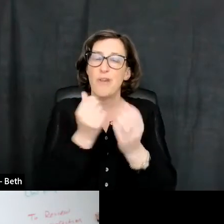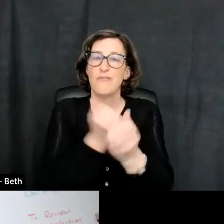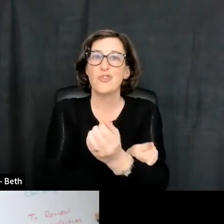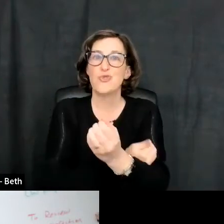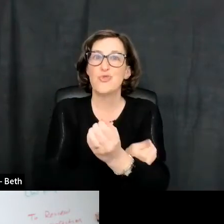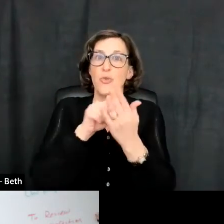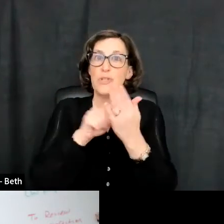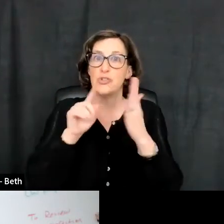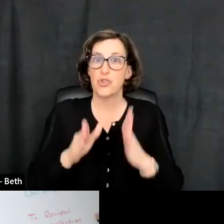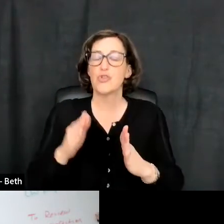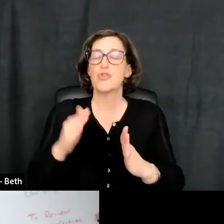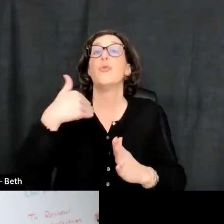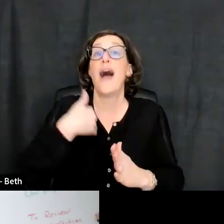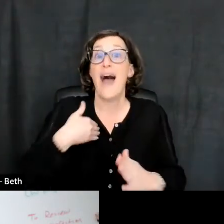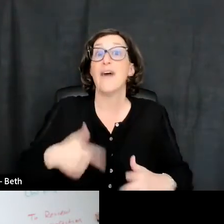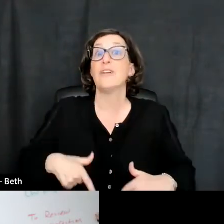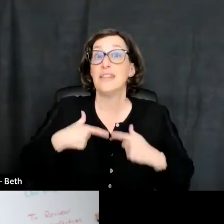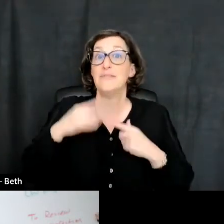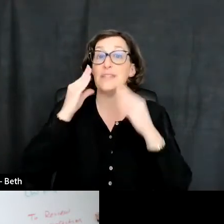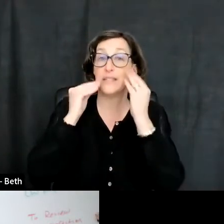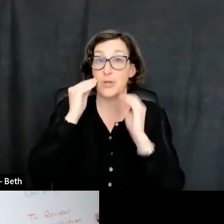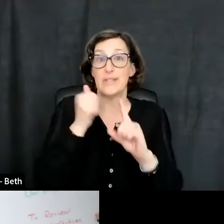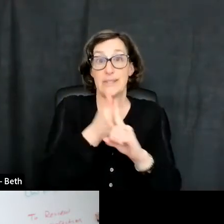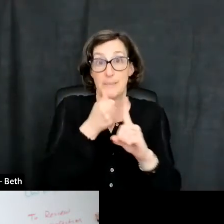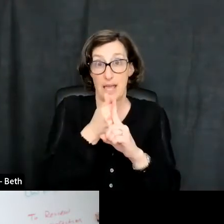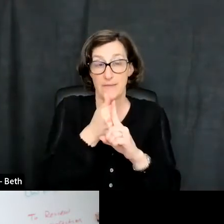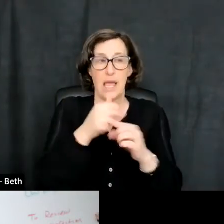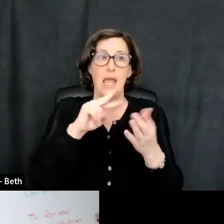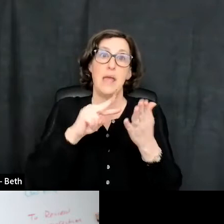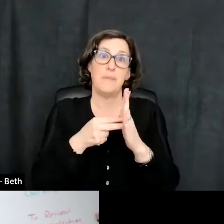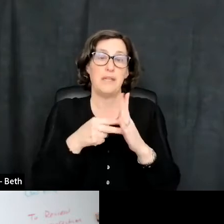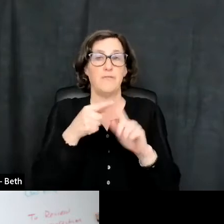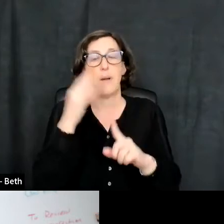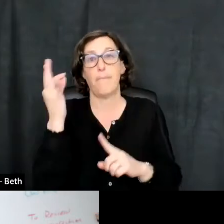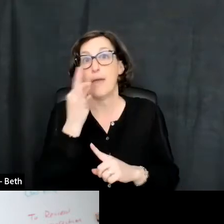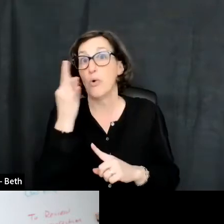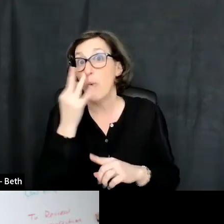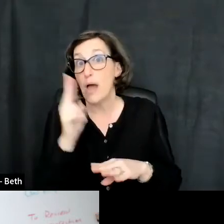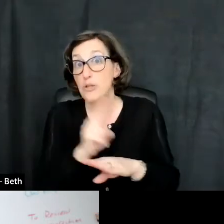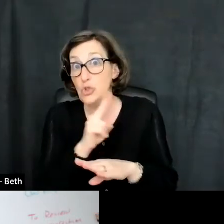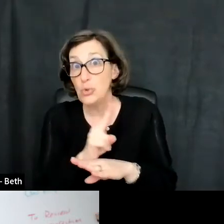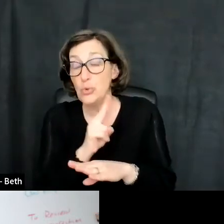lived experience, meaning it's anything from marijuana use